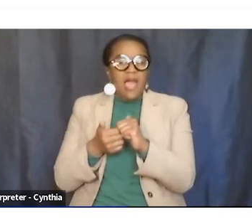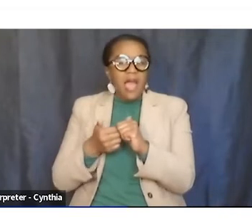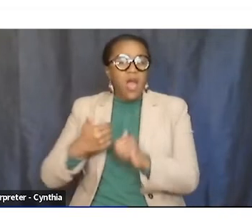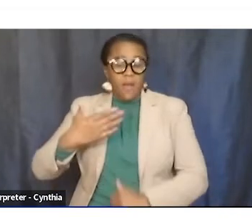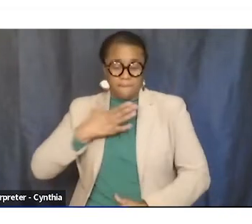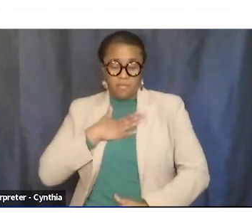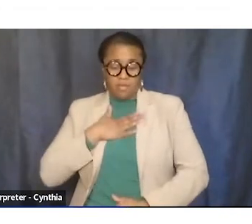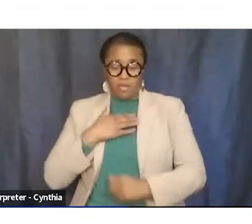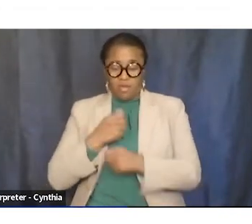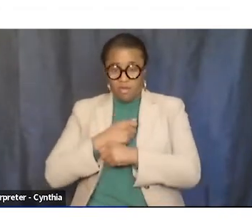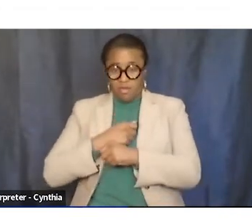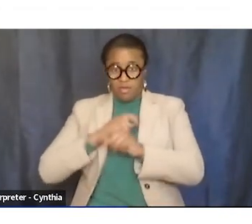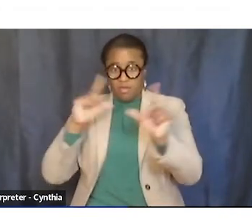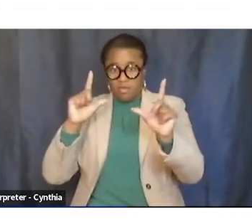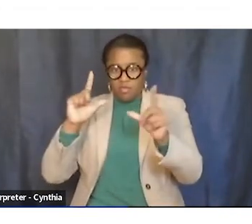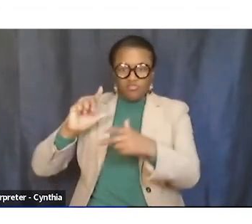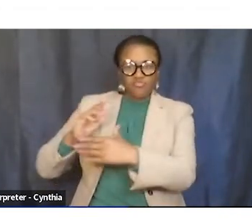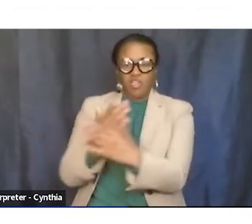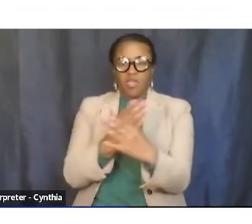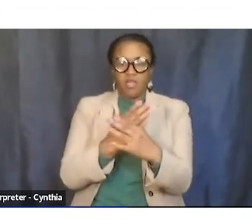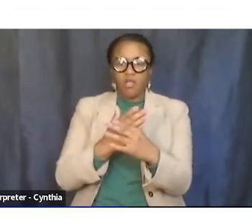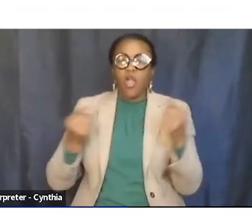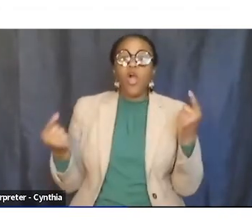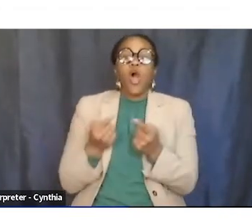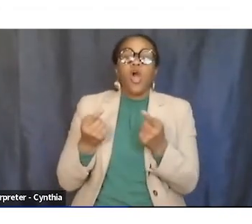share potentially harm the cause I'm trying to help?